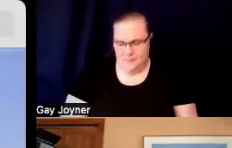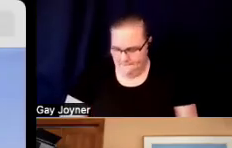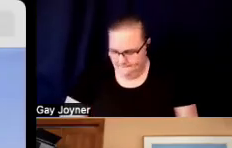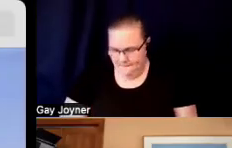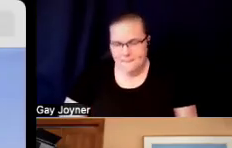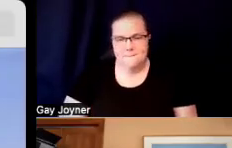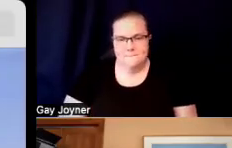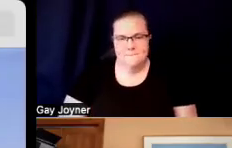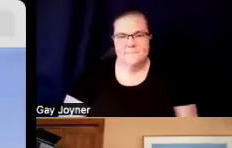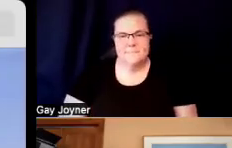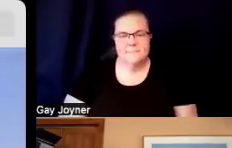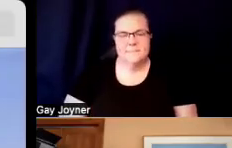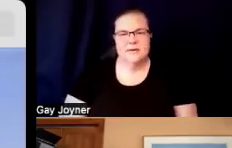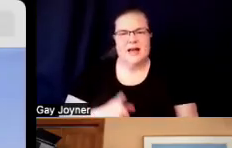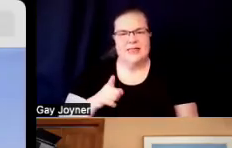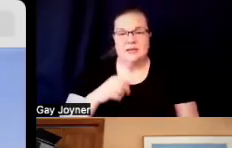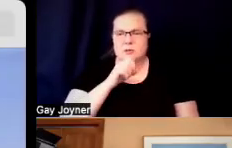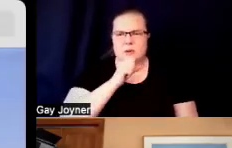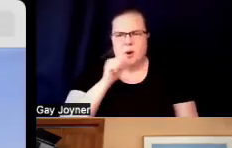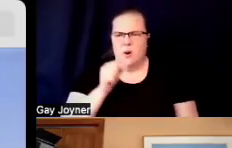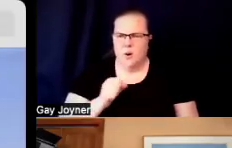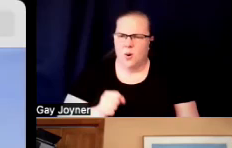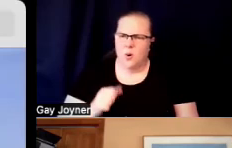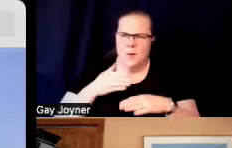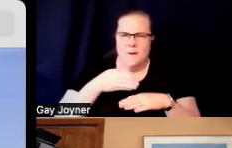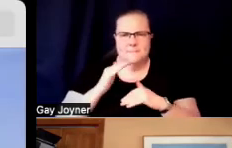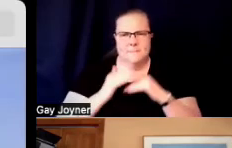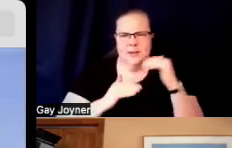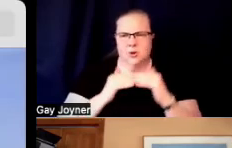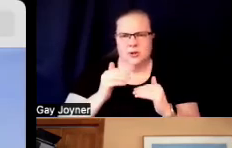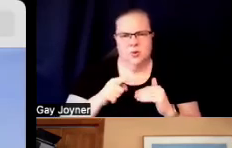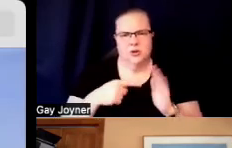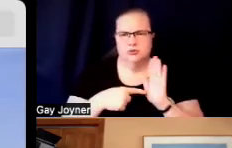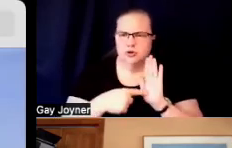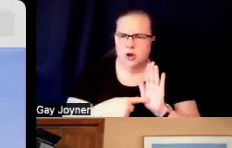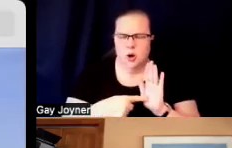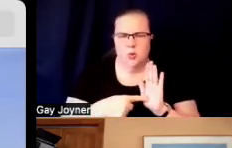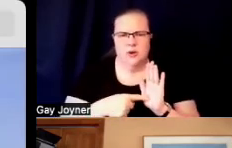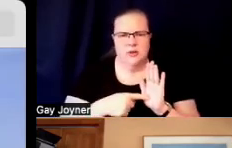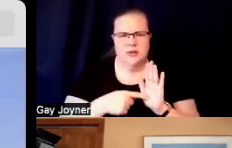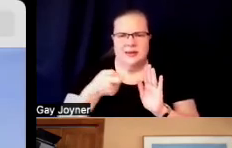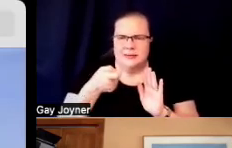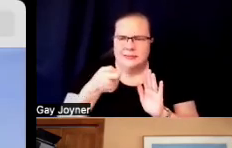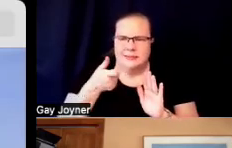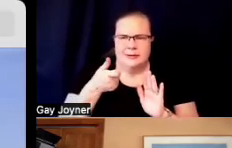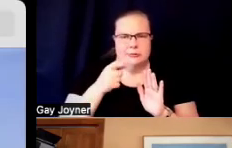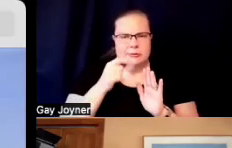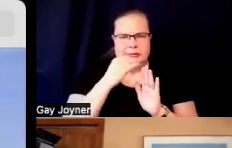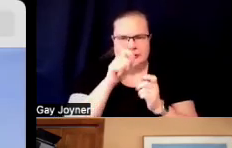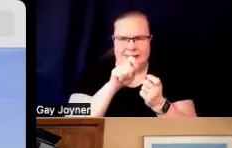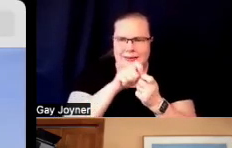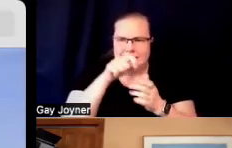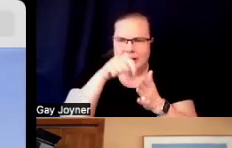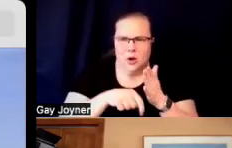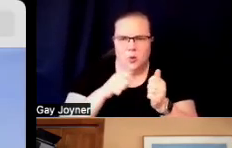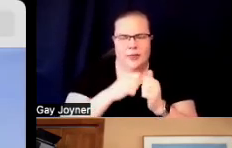Yeah, and this is such an old building as well, which you show in such subtle detail with the paint. I